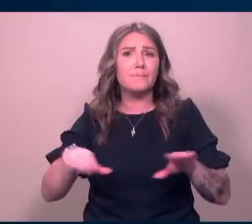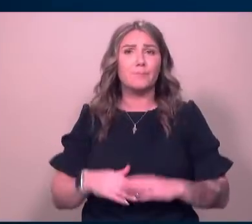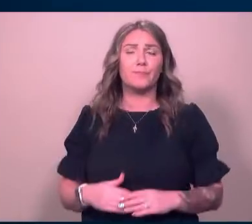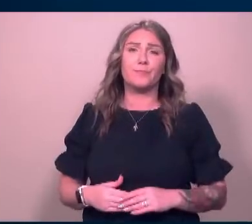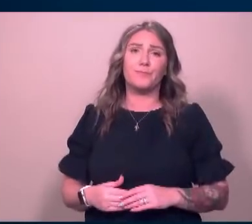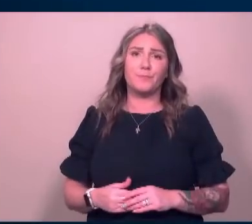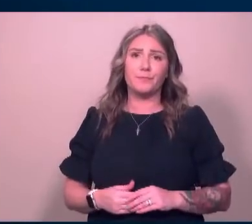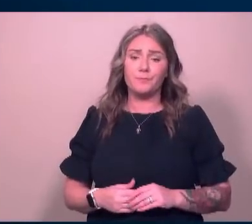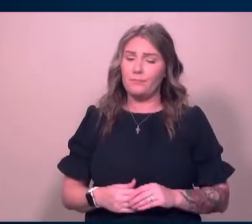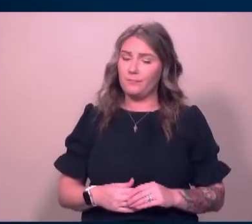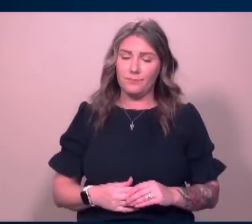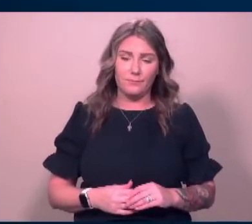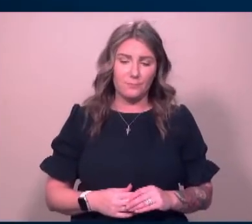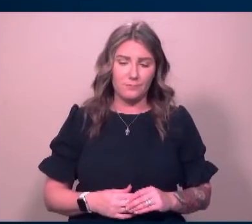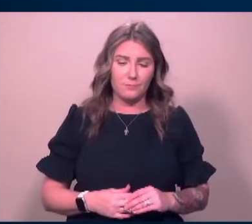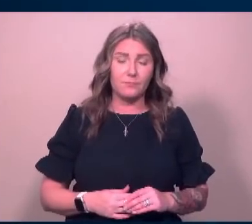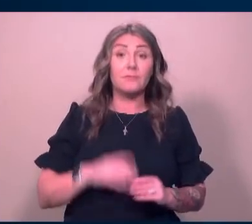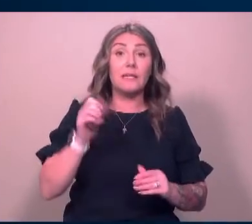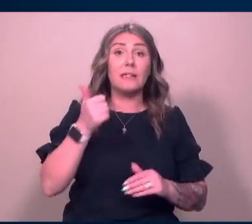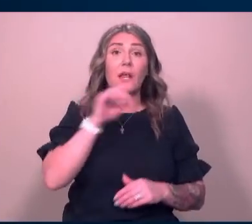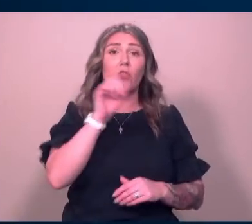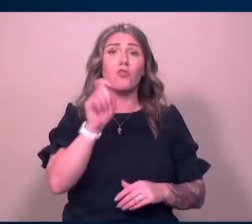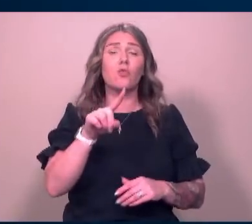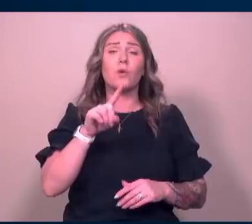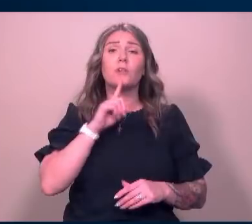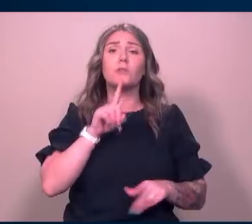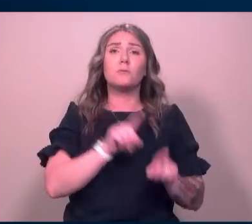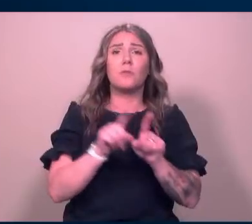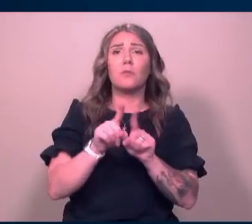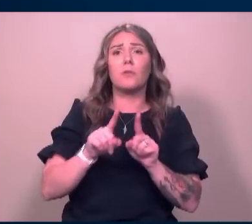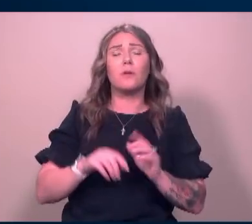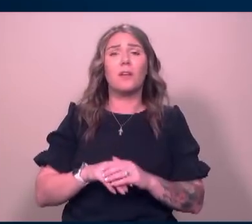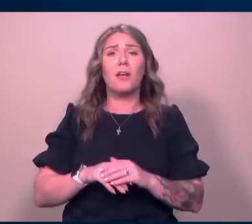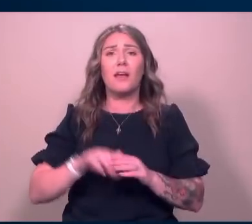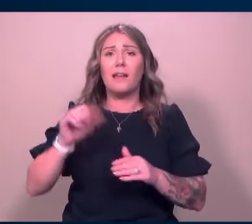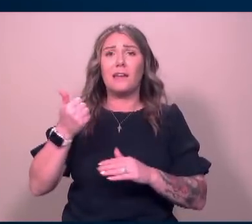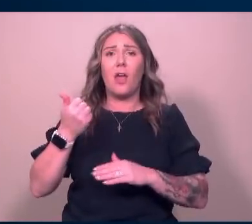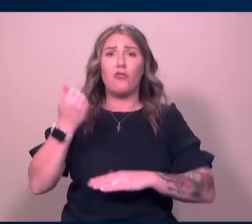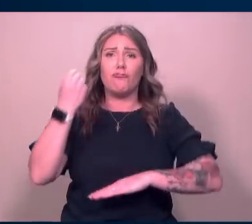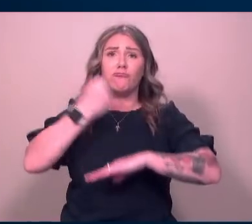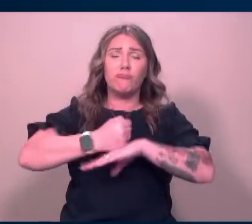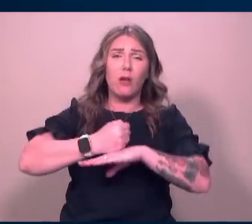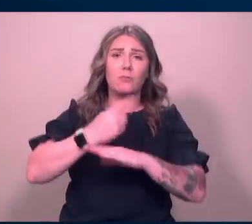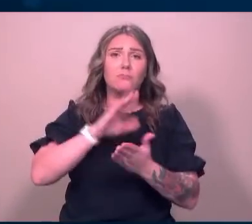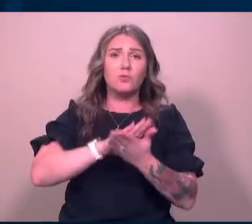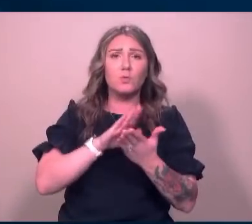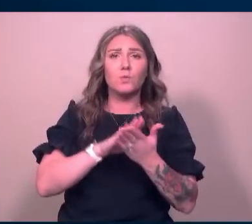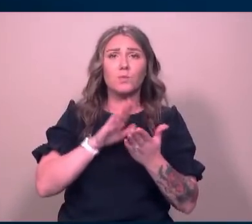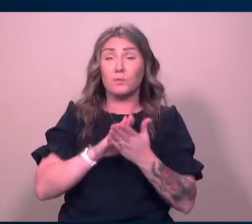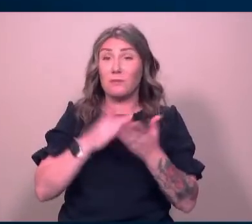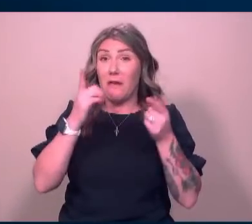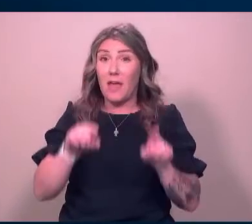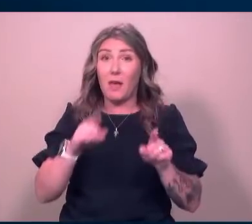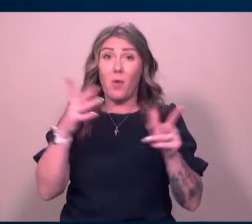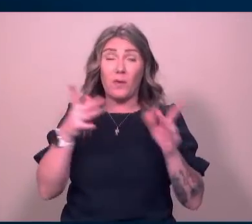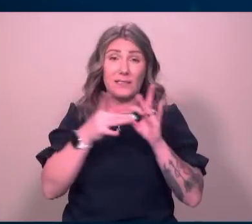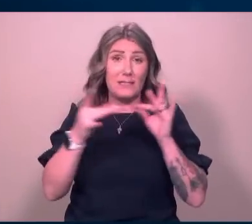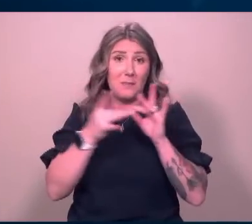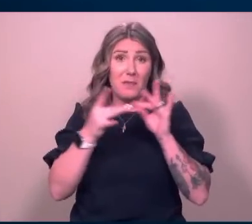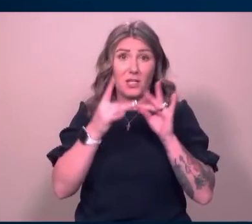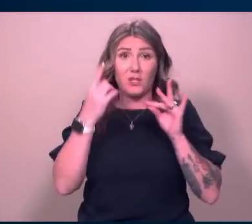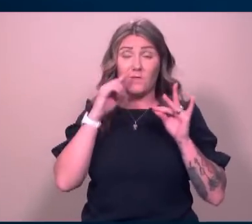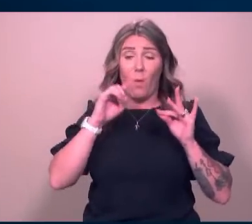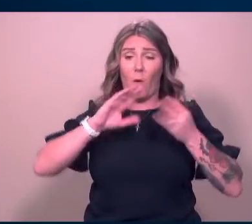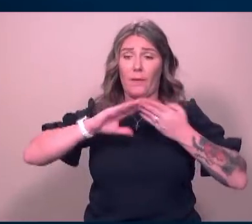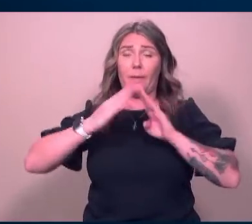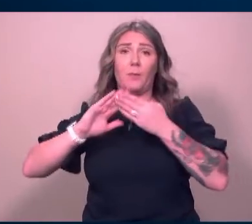Another question also, is another lockdown on the horizon? What is the message to our community to keep us out